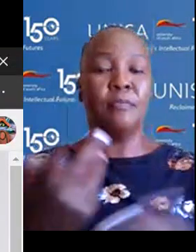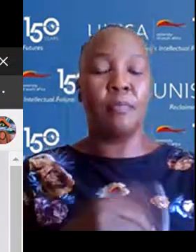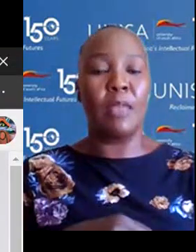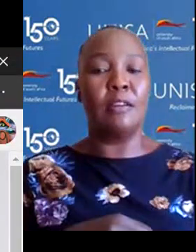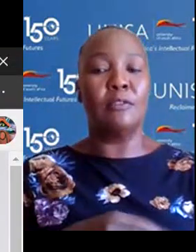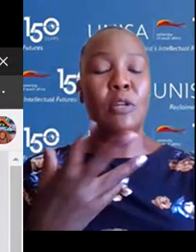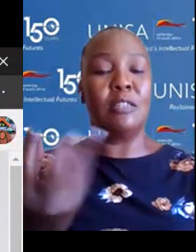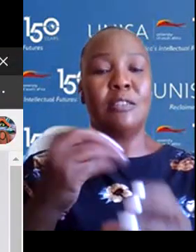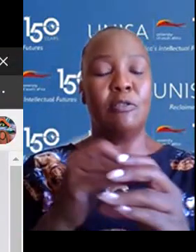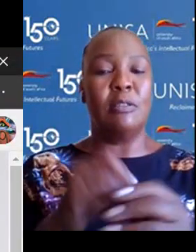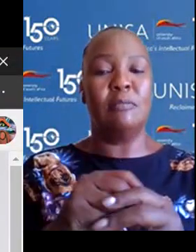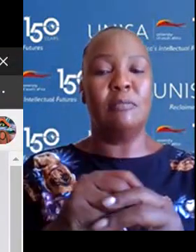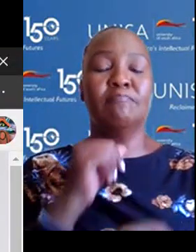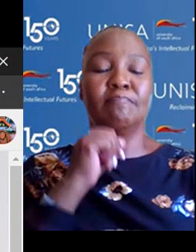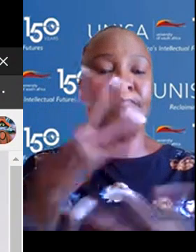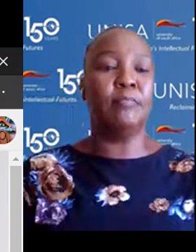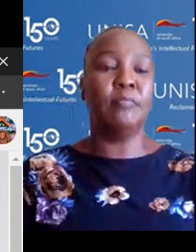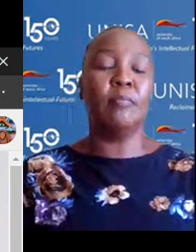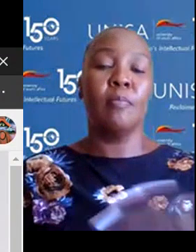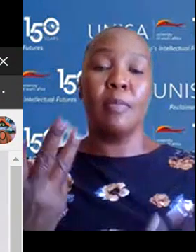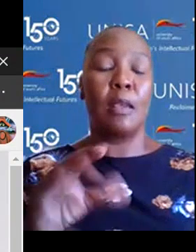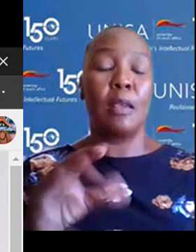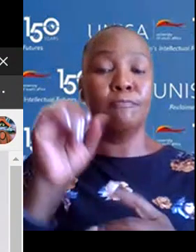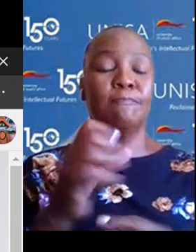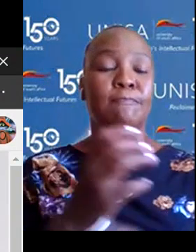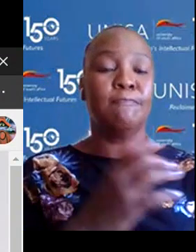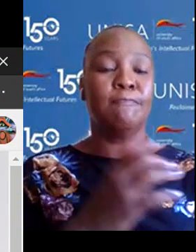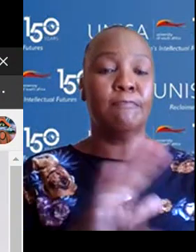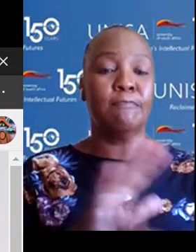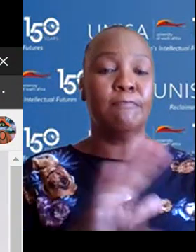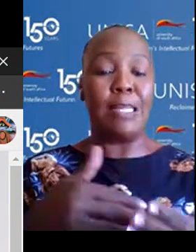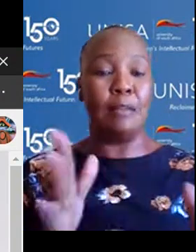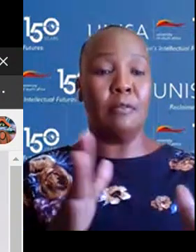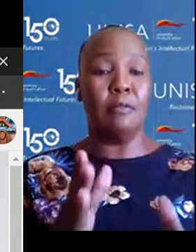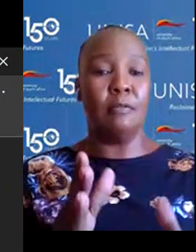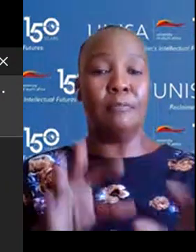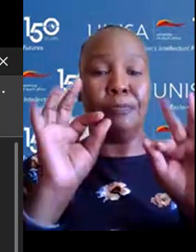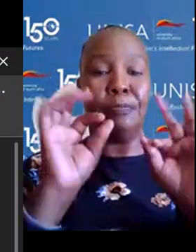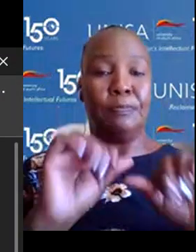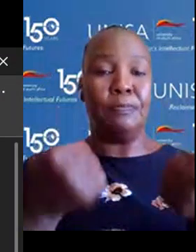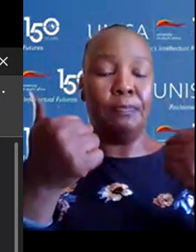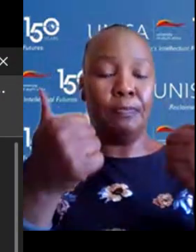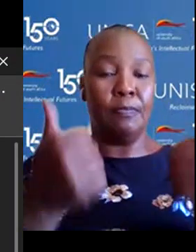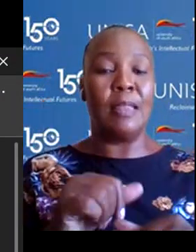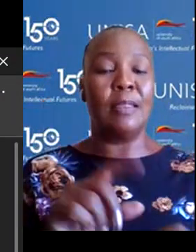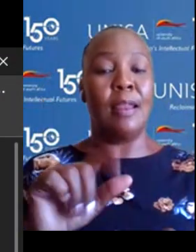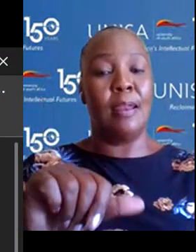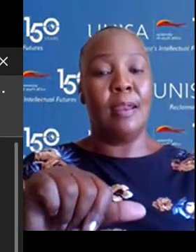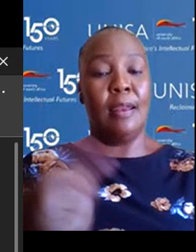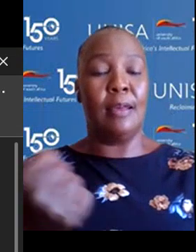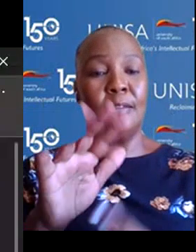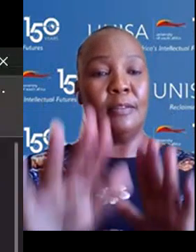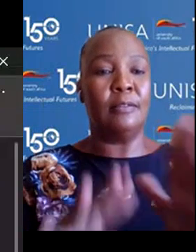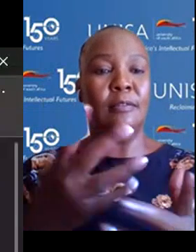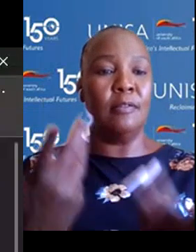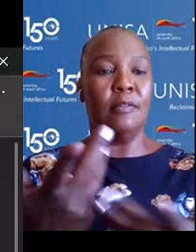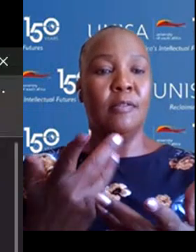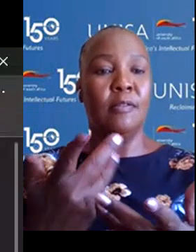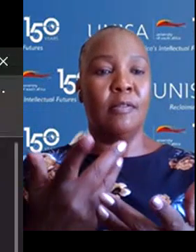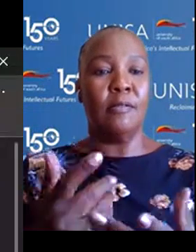install it as well. Okay, so once you've got this little guy open, excellent. Then the next step is, all right, where do I